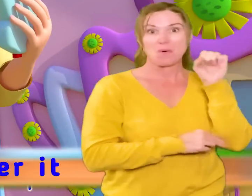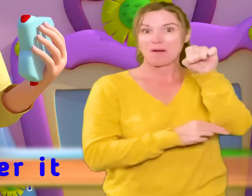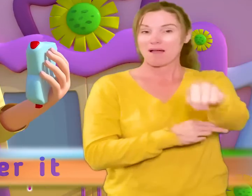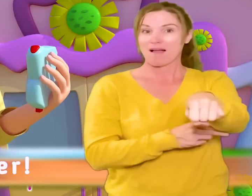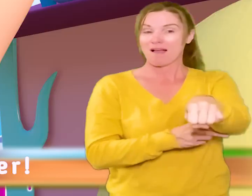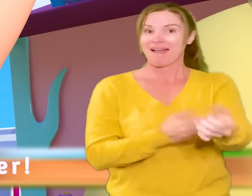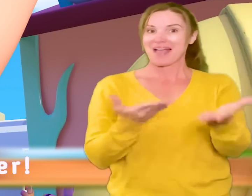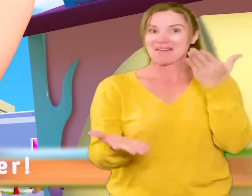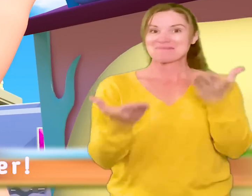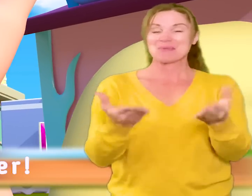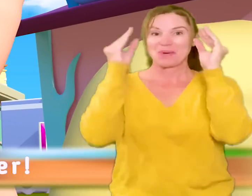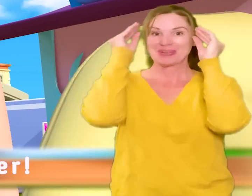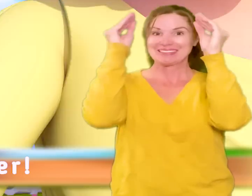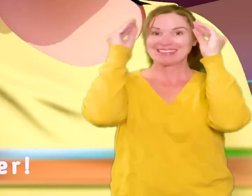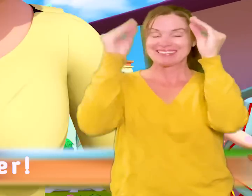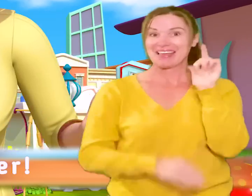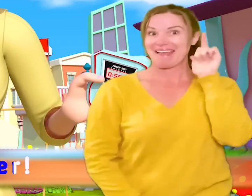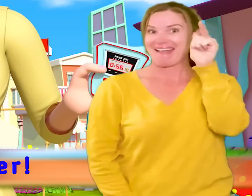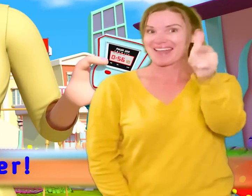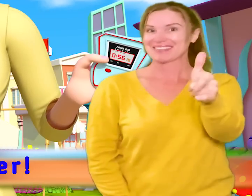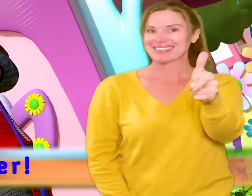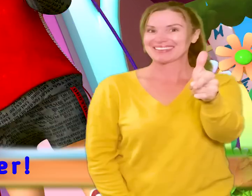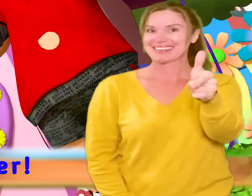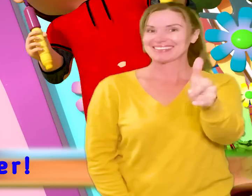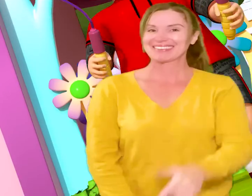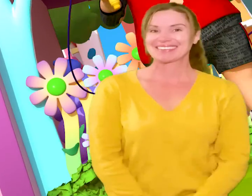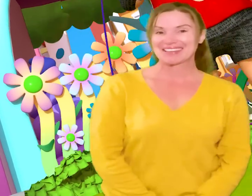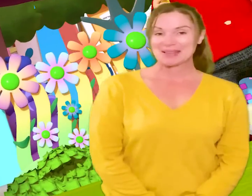and Conquer it and maybe we'll teach it